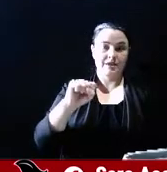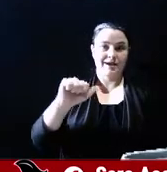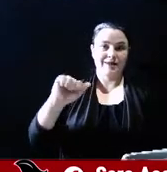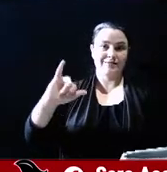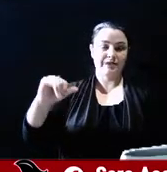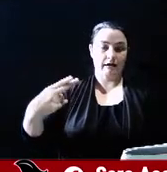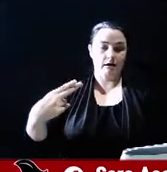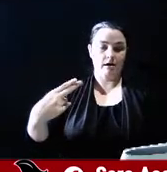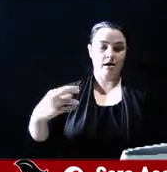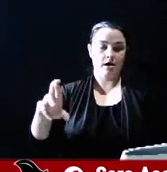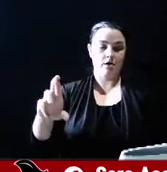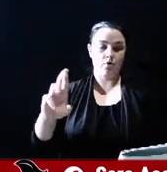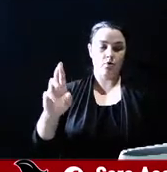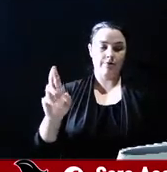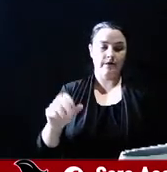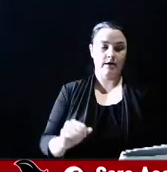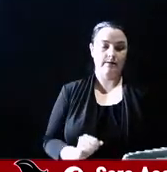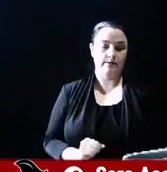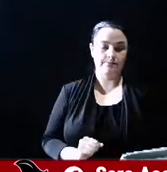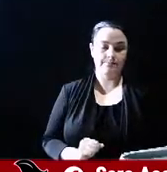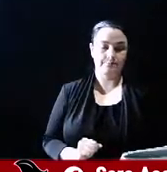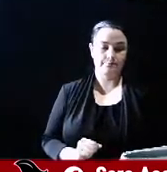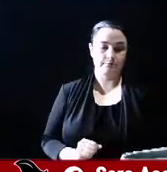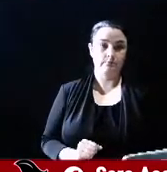Isaiah Alonso Rubacalva.